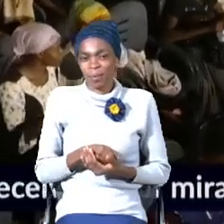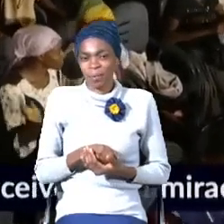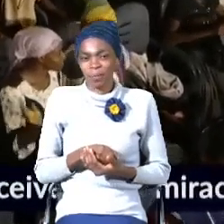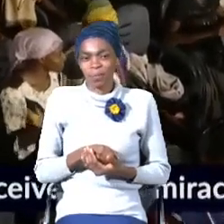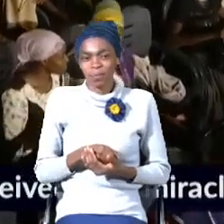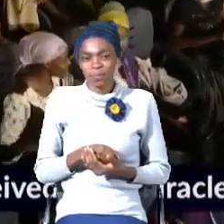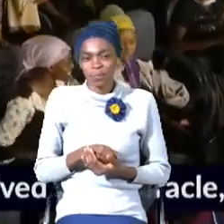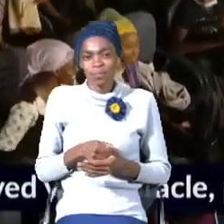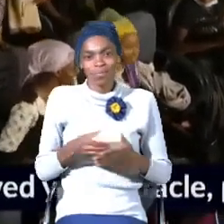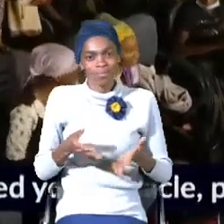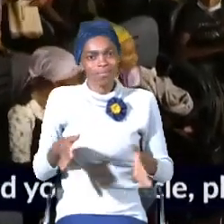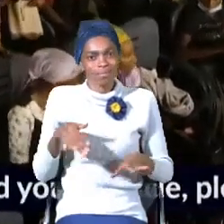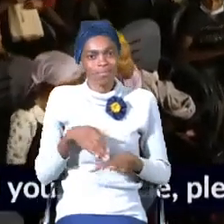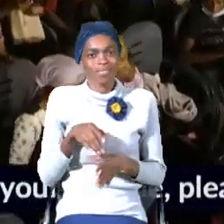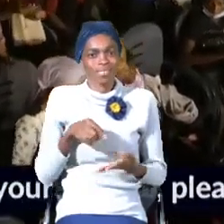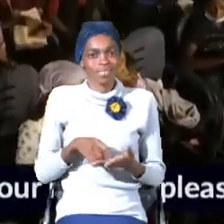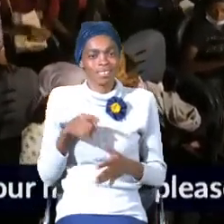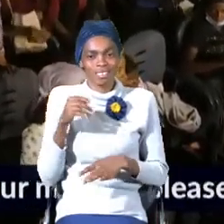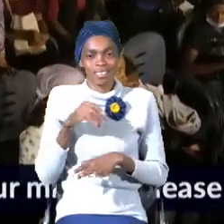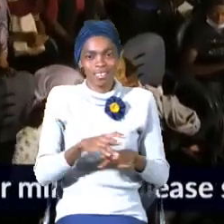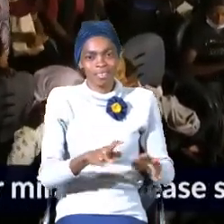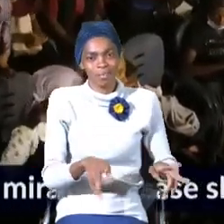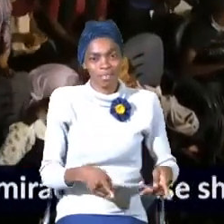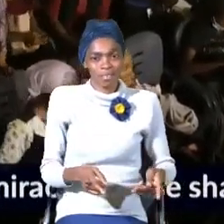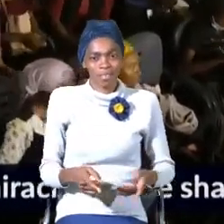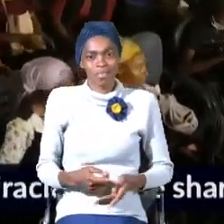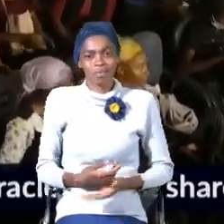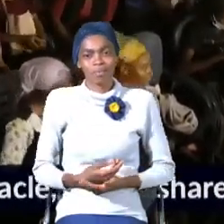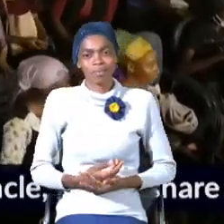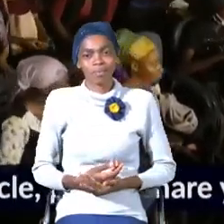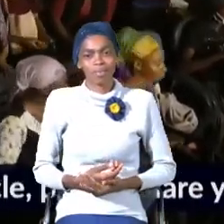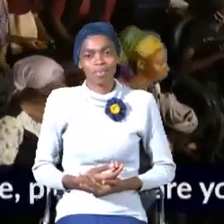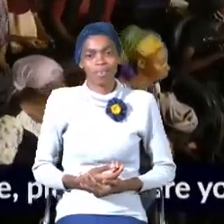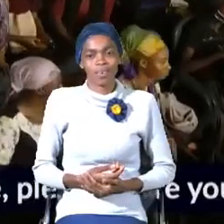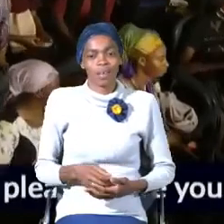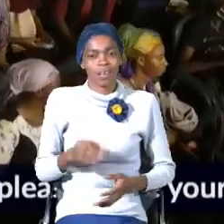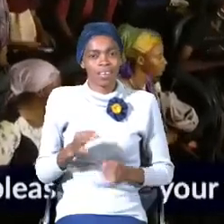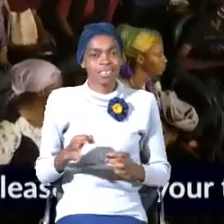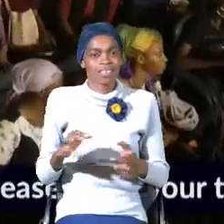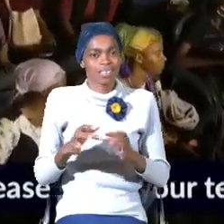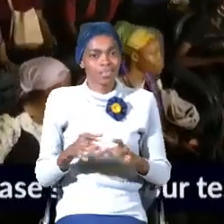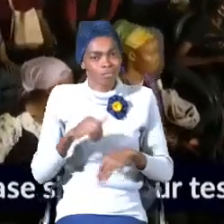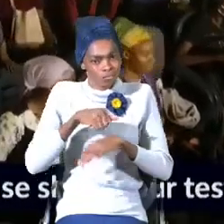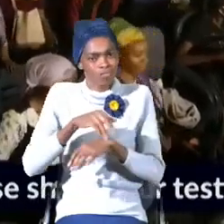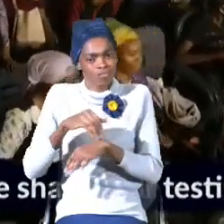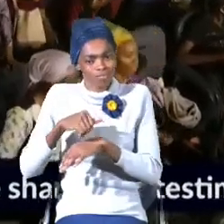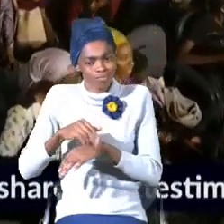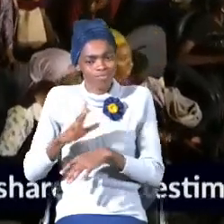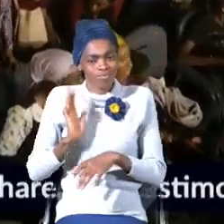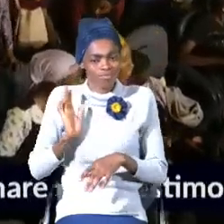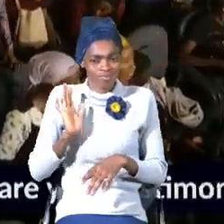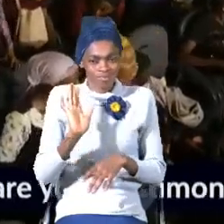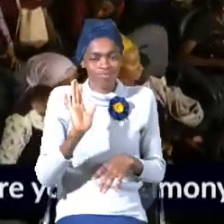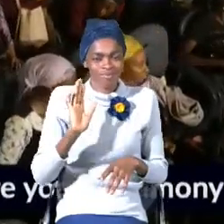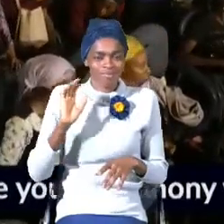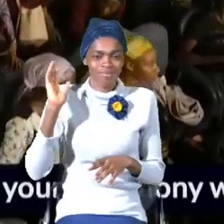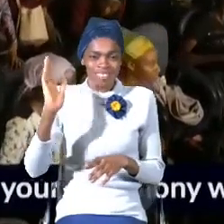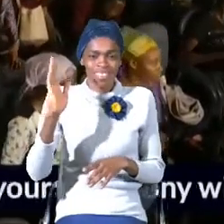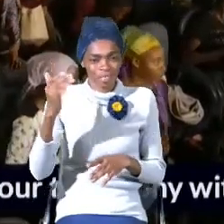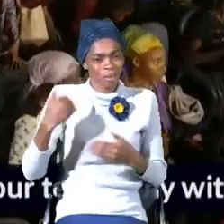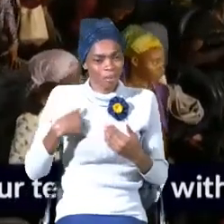right now. Tarry at this place right now. If you are online, send in your testimonies. Go to